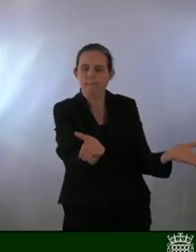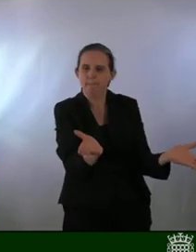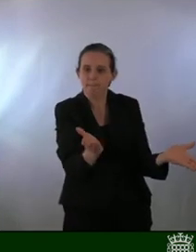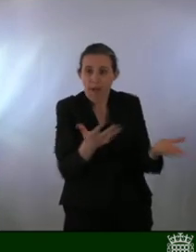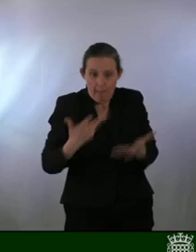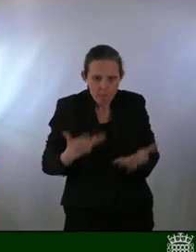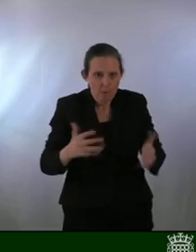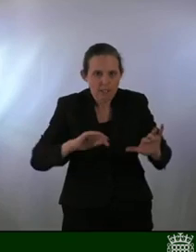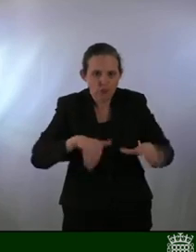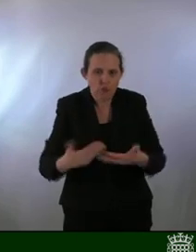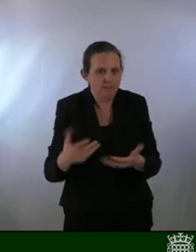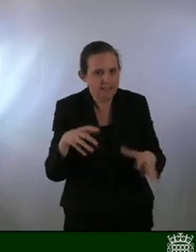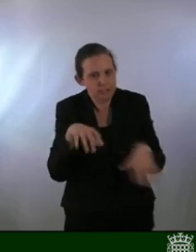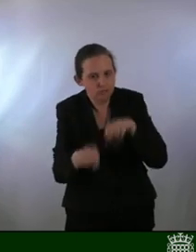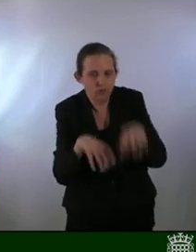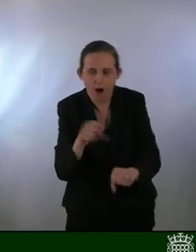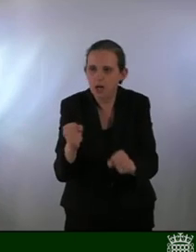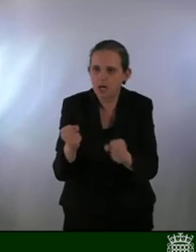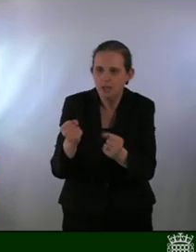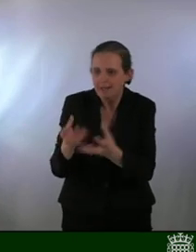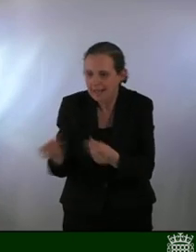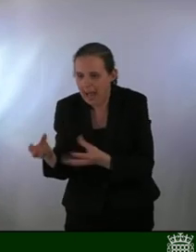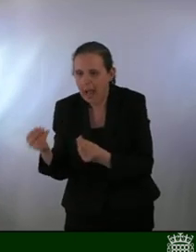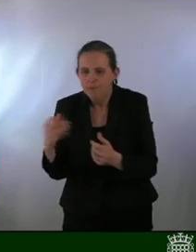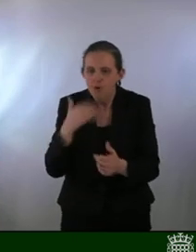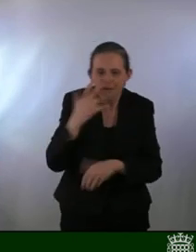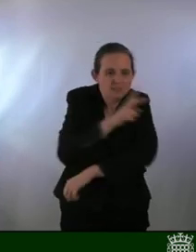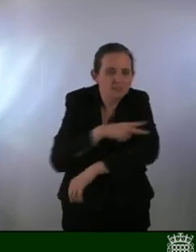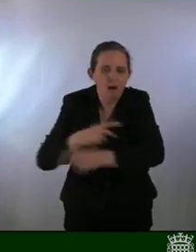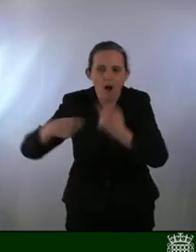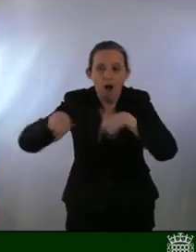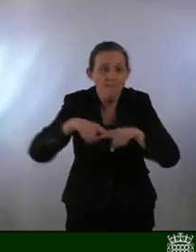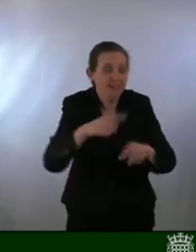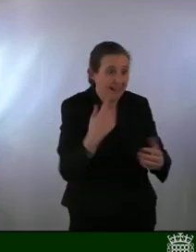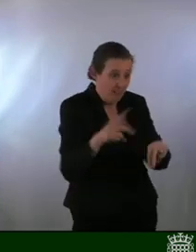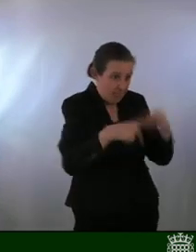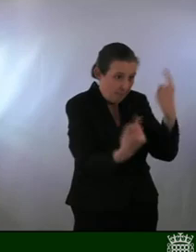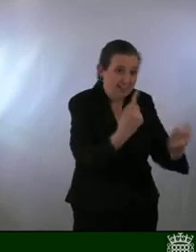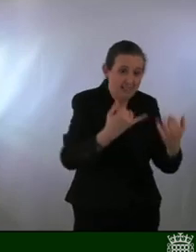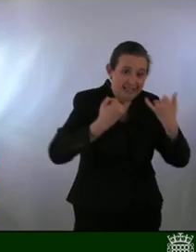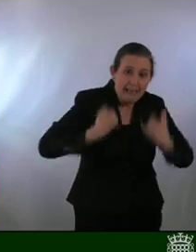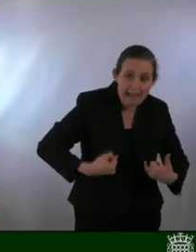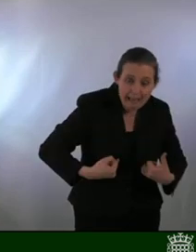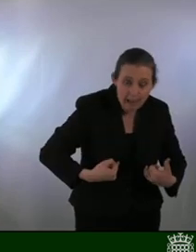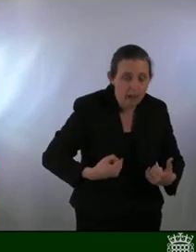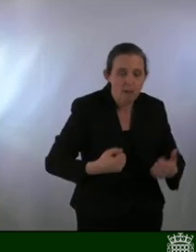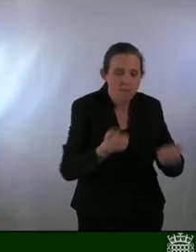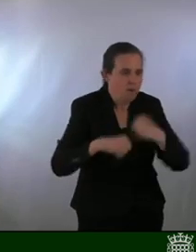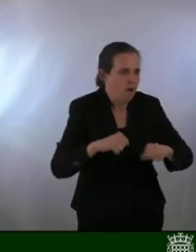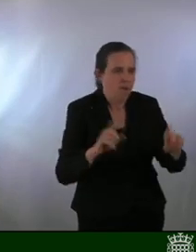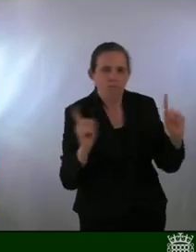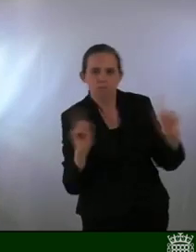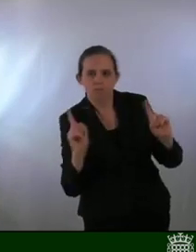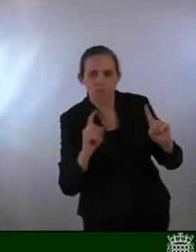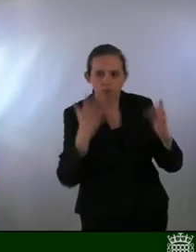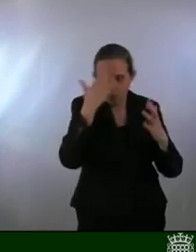to have those who do not need to self-isolate, self-isolating once, potentially multiple times, if they do not know whether they